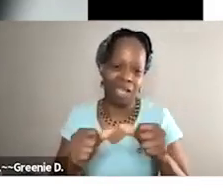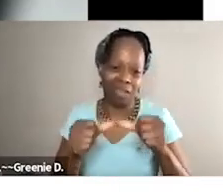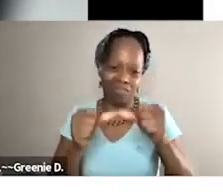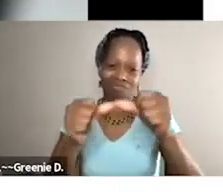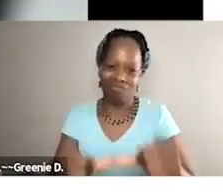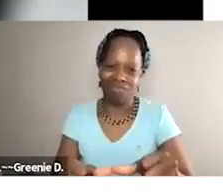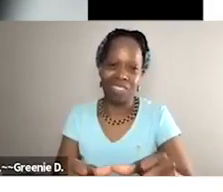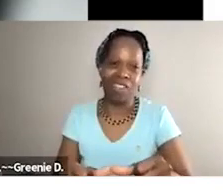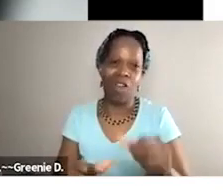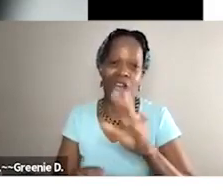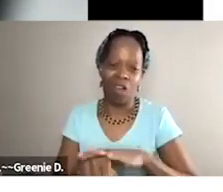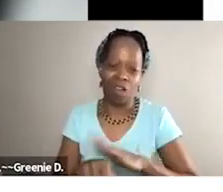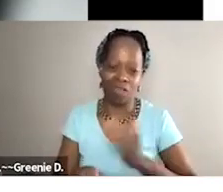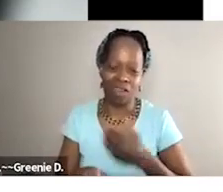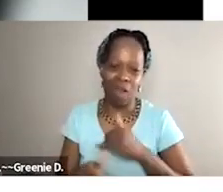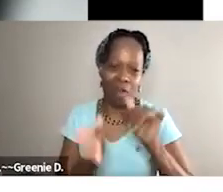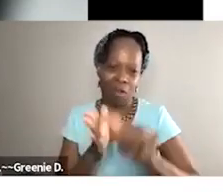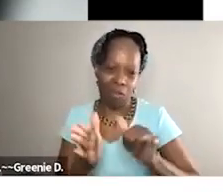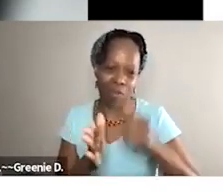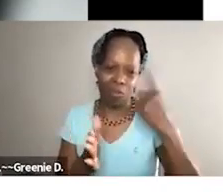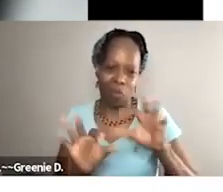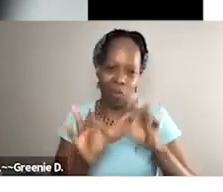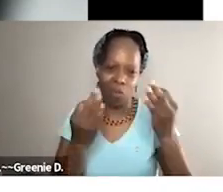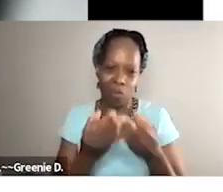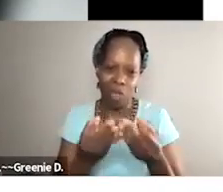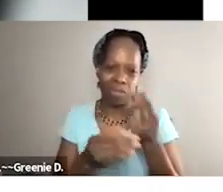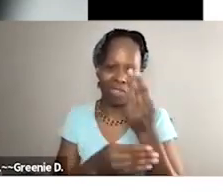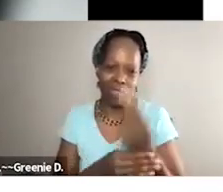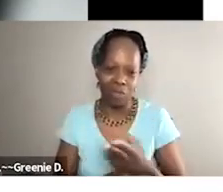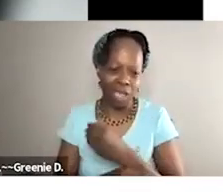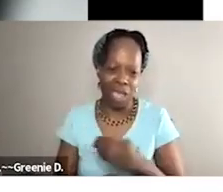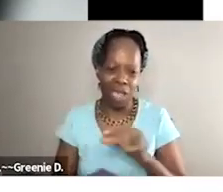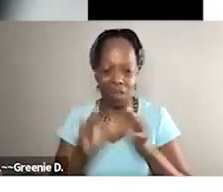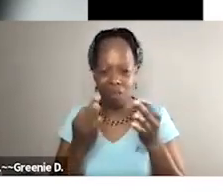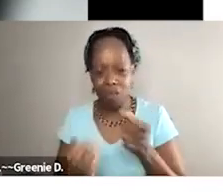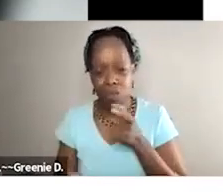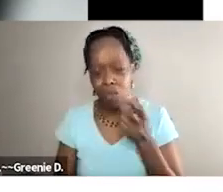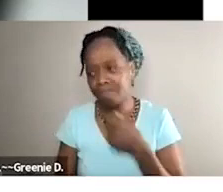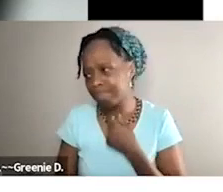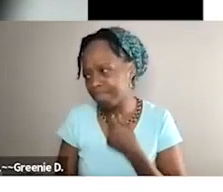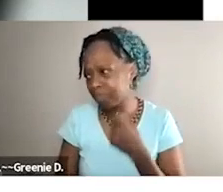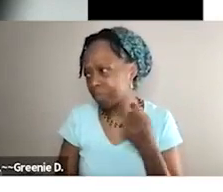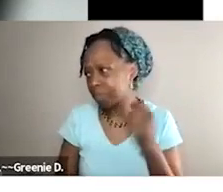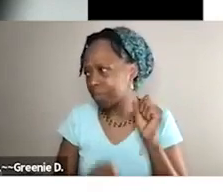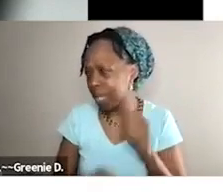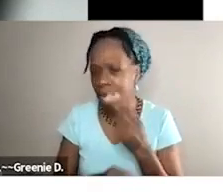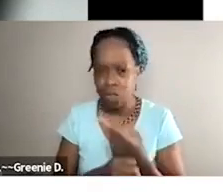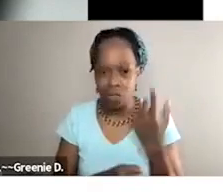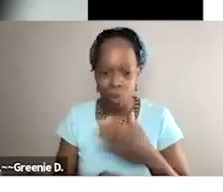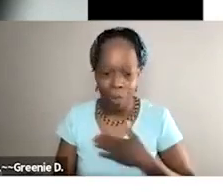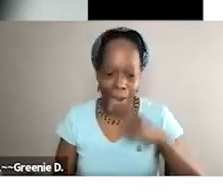ask themselves, could this program be good for my child's school, can absolutely answer that question by saying yes and looking at